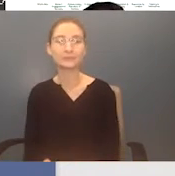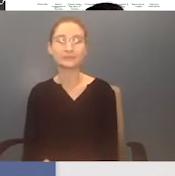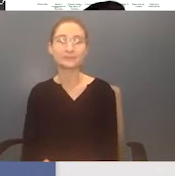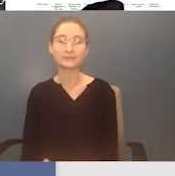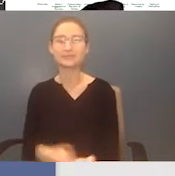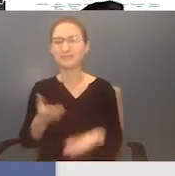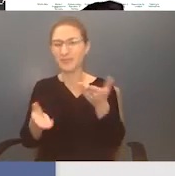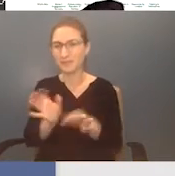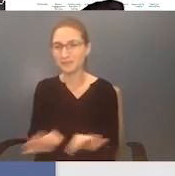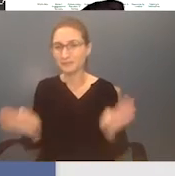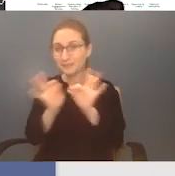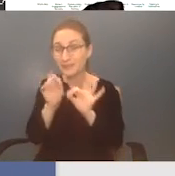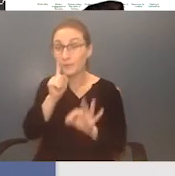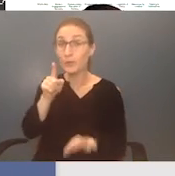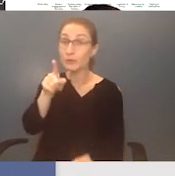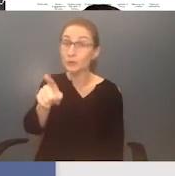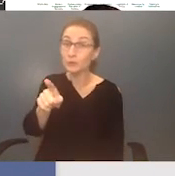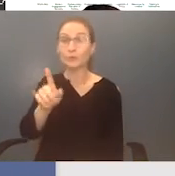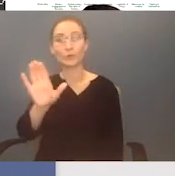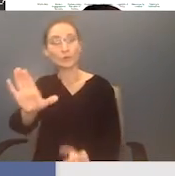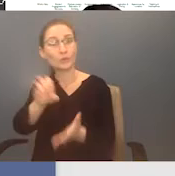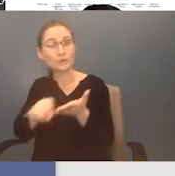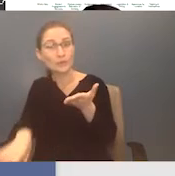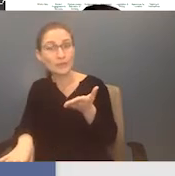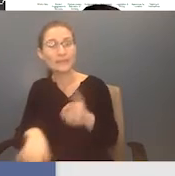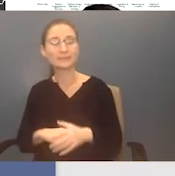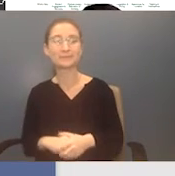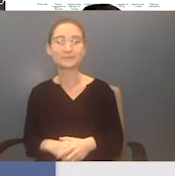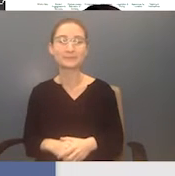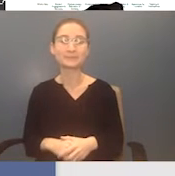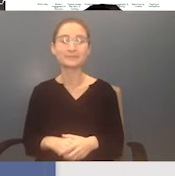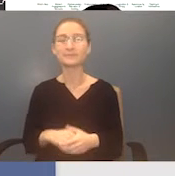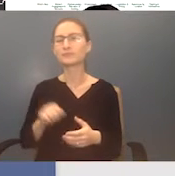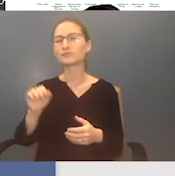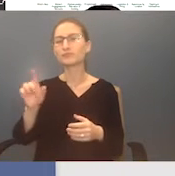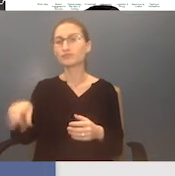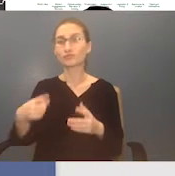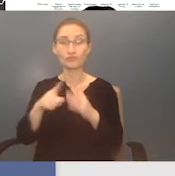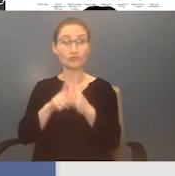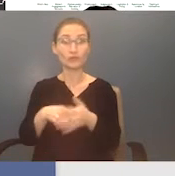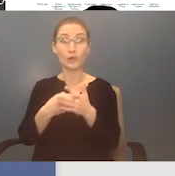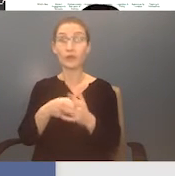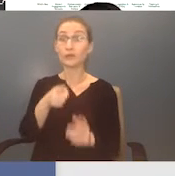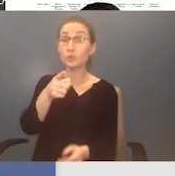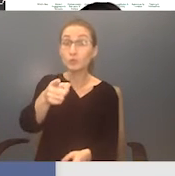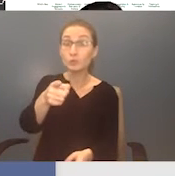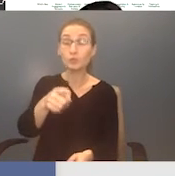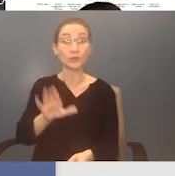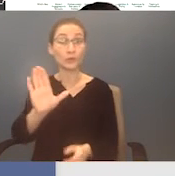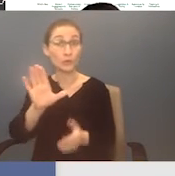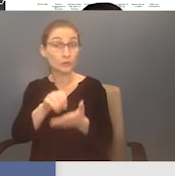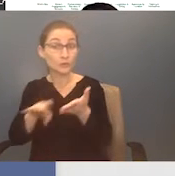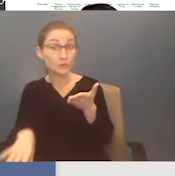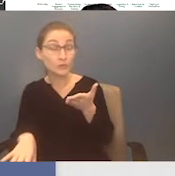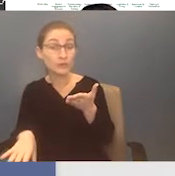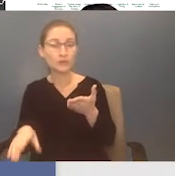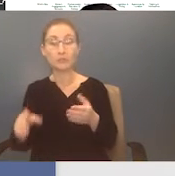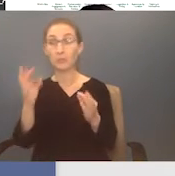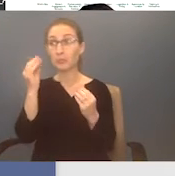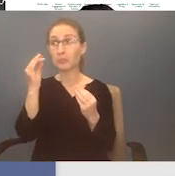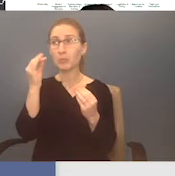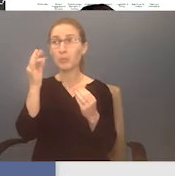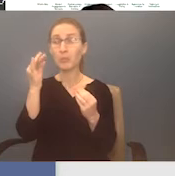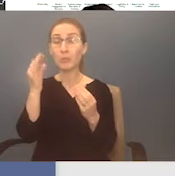that might be relevant to you. And so, just starting out with, have you and your student, your young person, thought